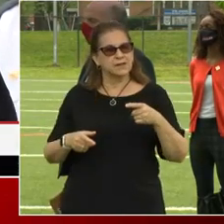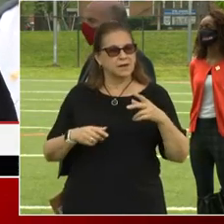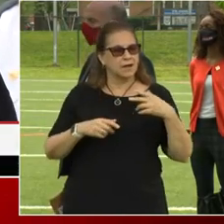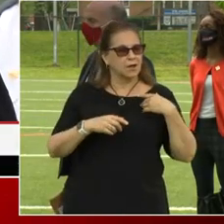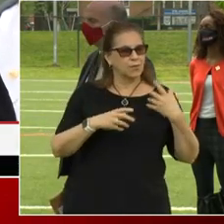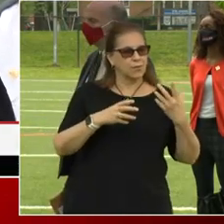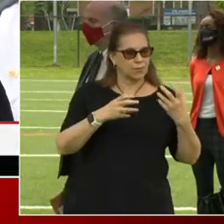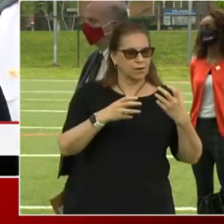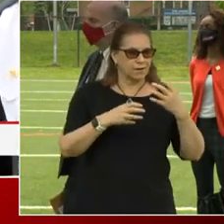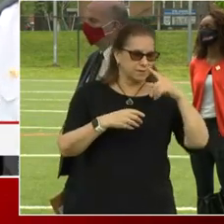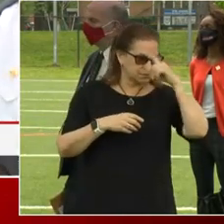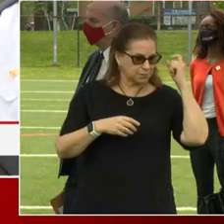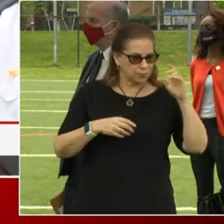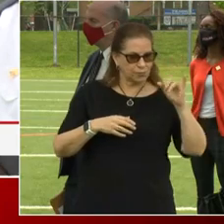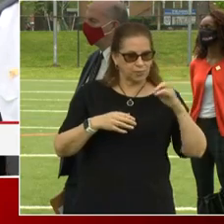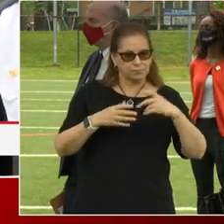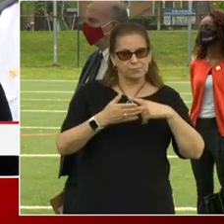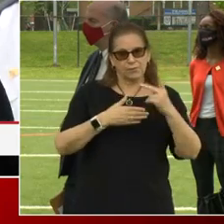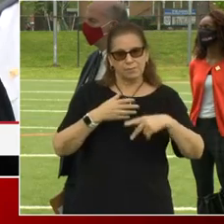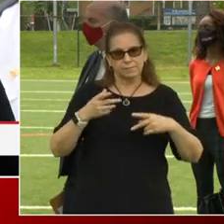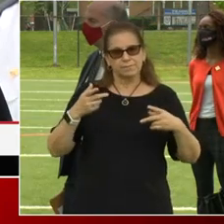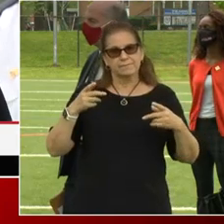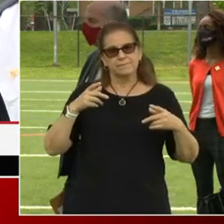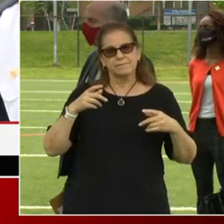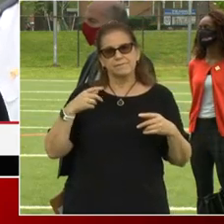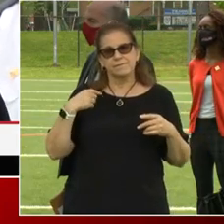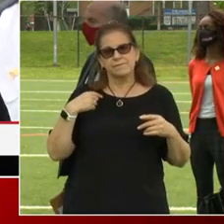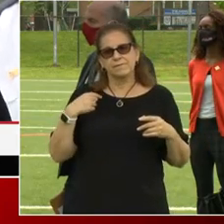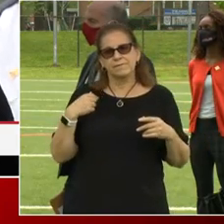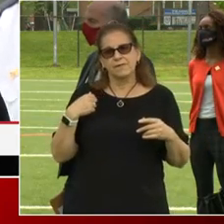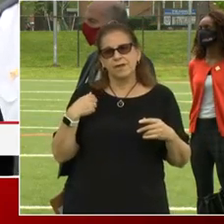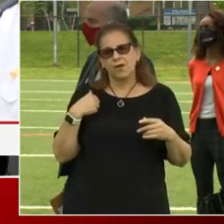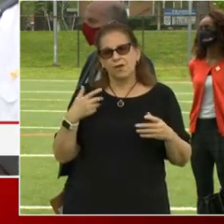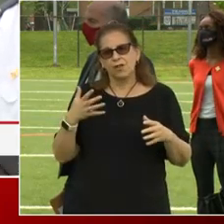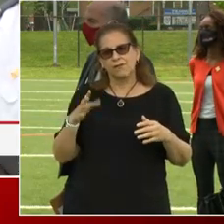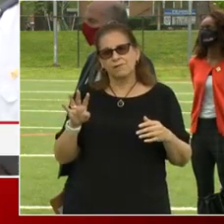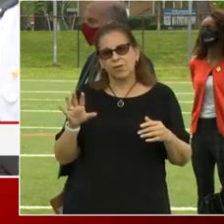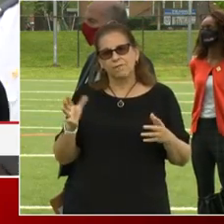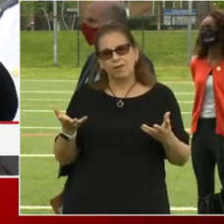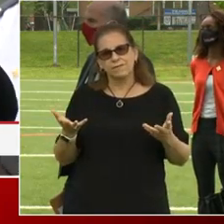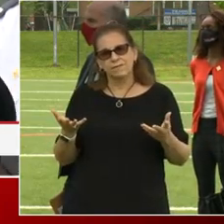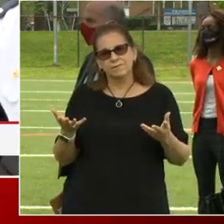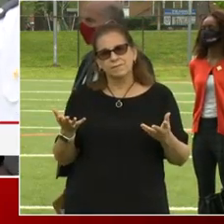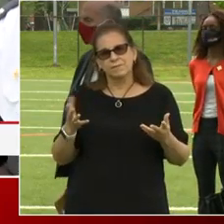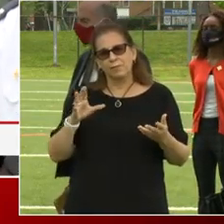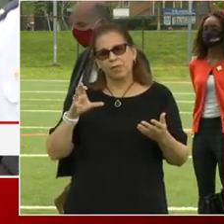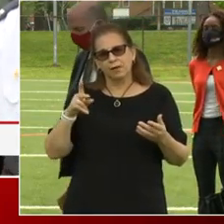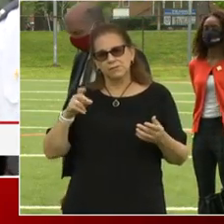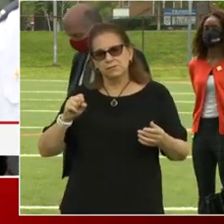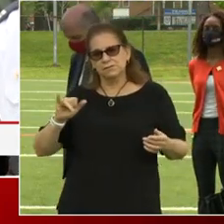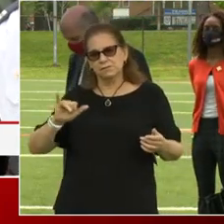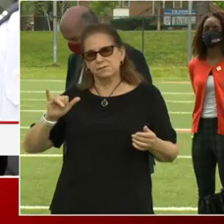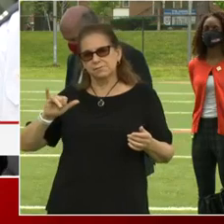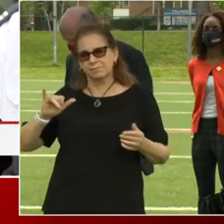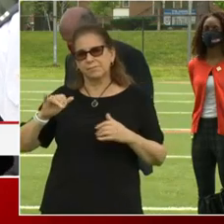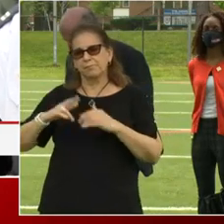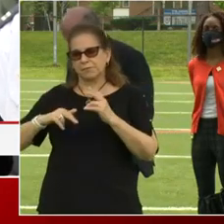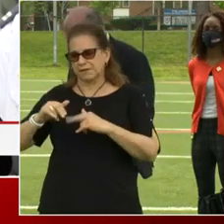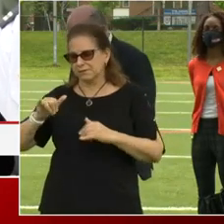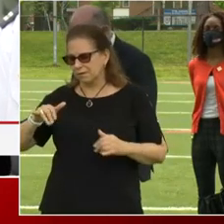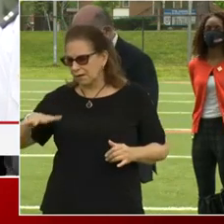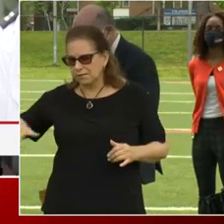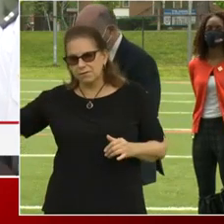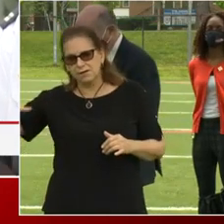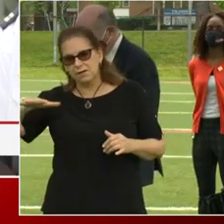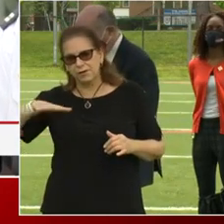Crime Initiative blocks. I believe there are 45 blocks that are building blocks, identified blocks, as